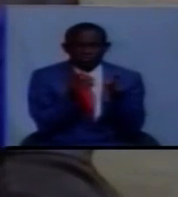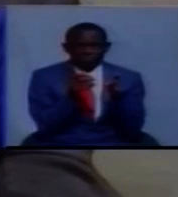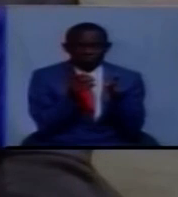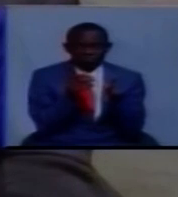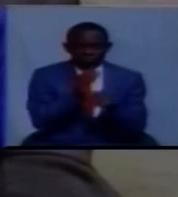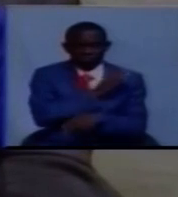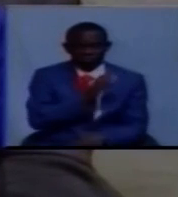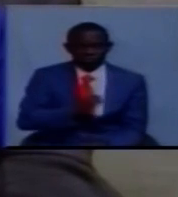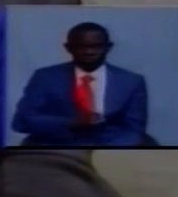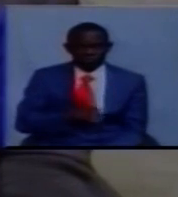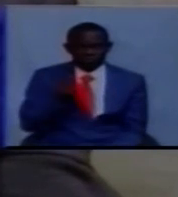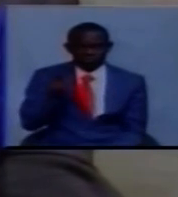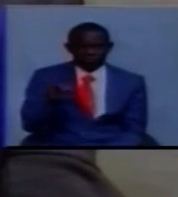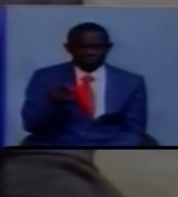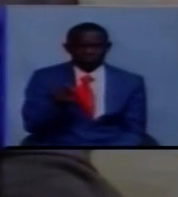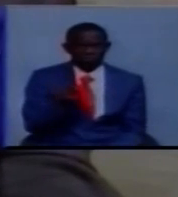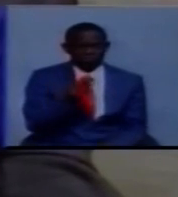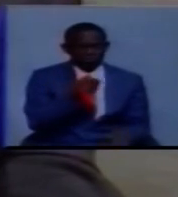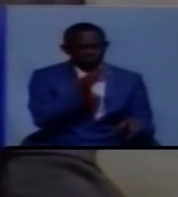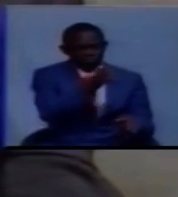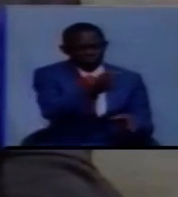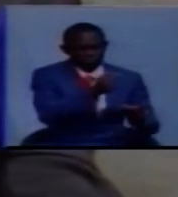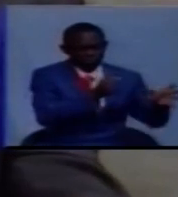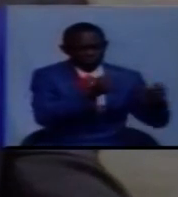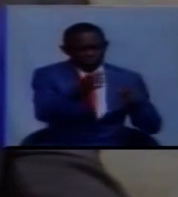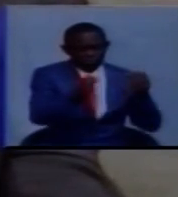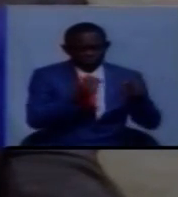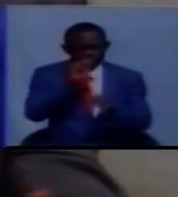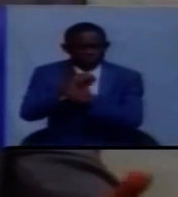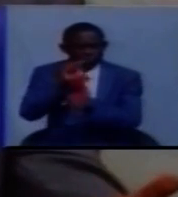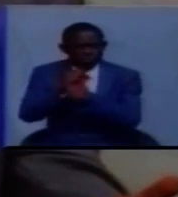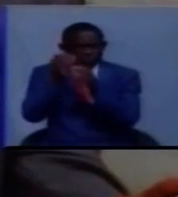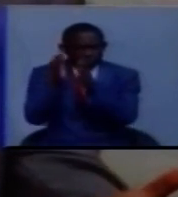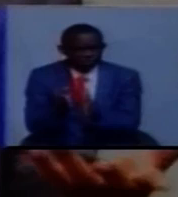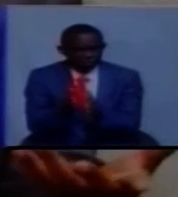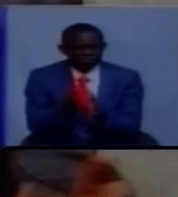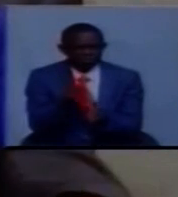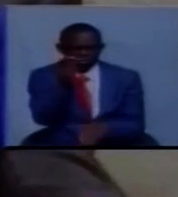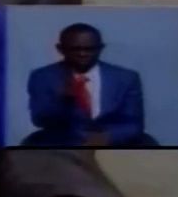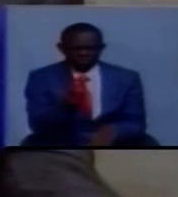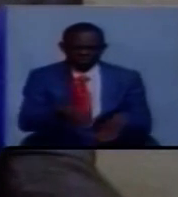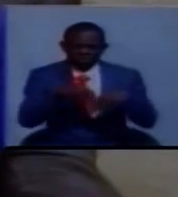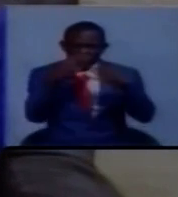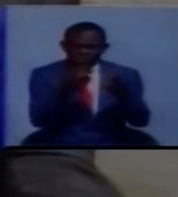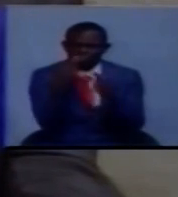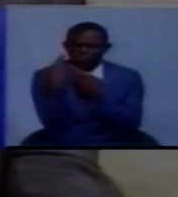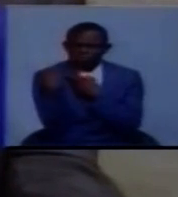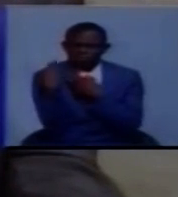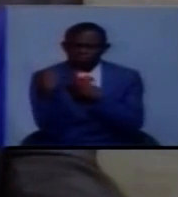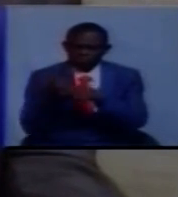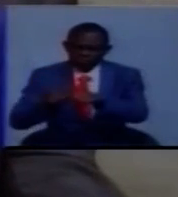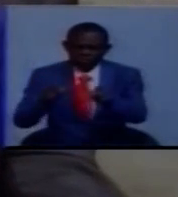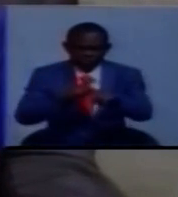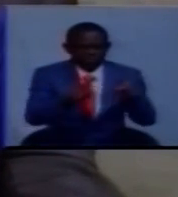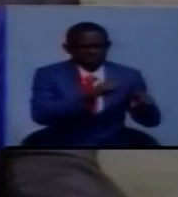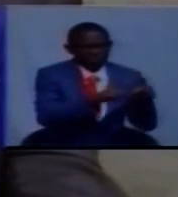is an establishment. You say this one will be doing this and you've got a job description. So you don't employ people for the luxury of it, no. So